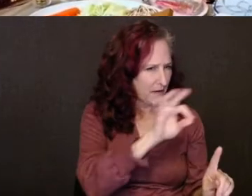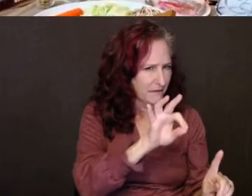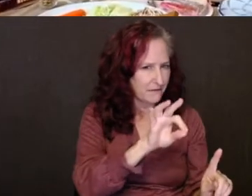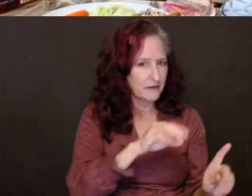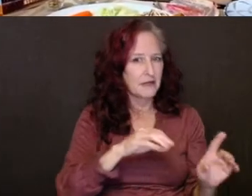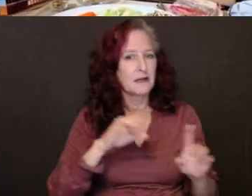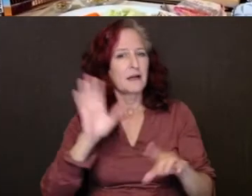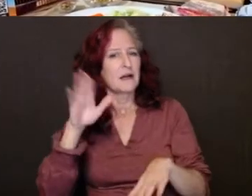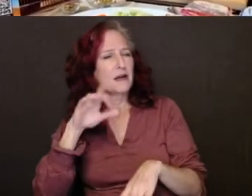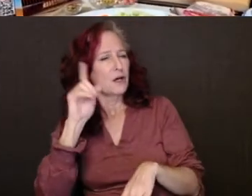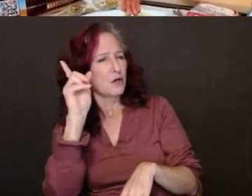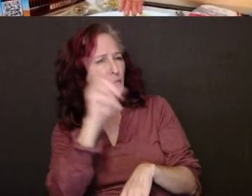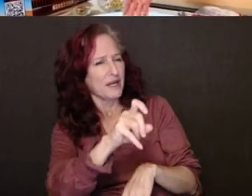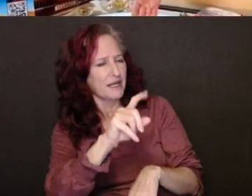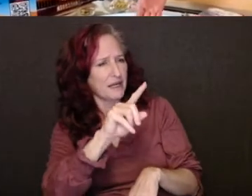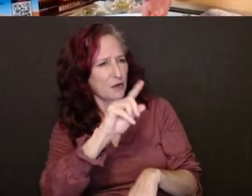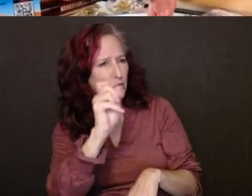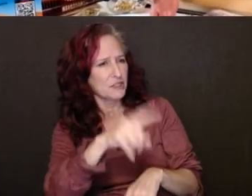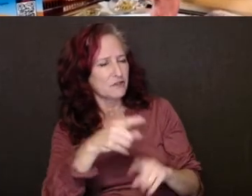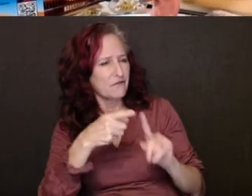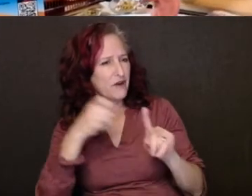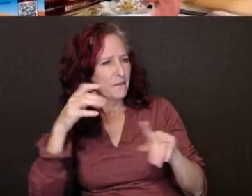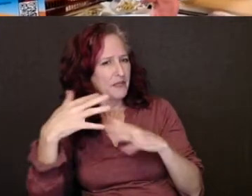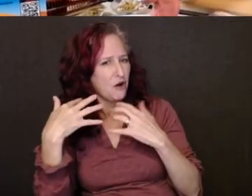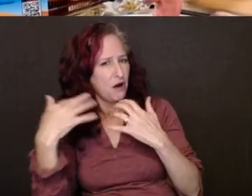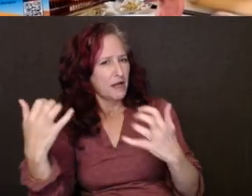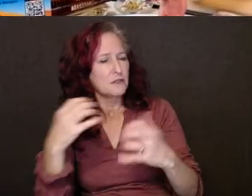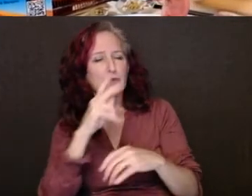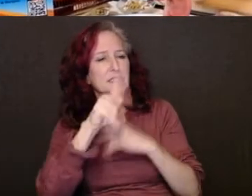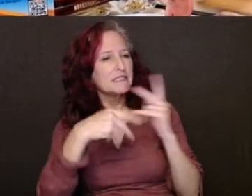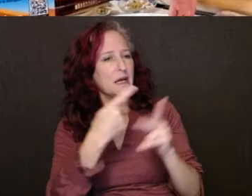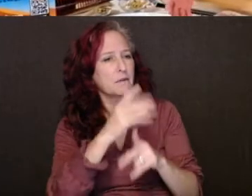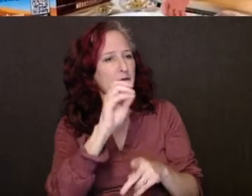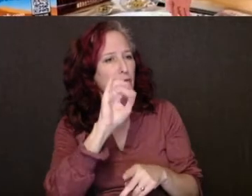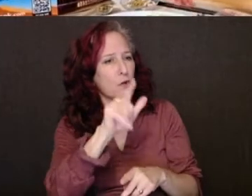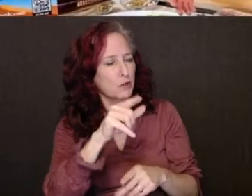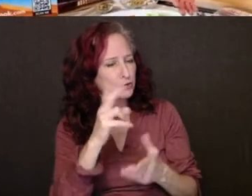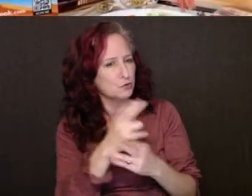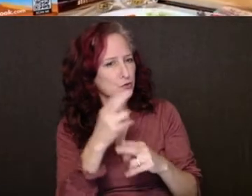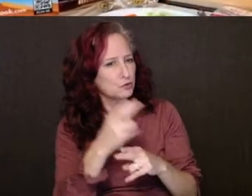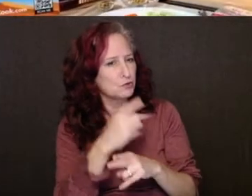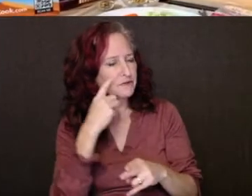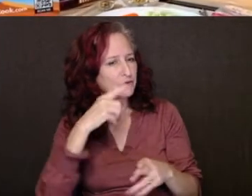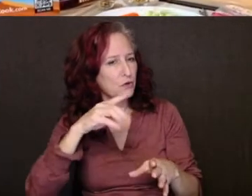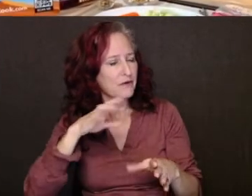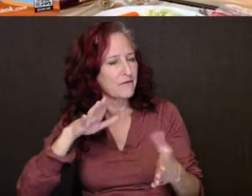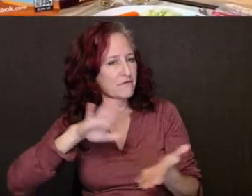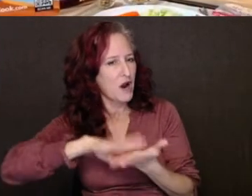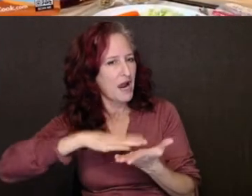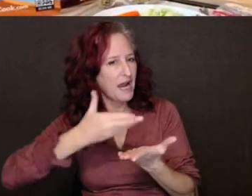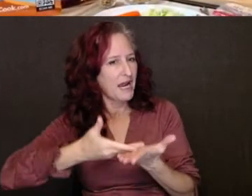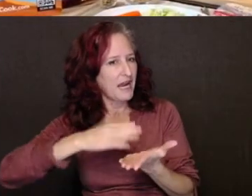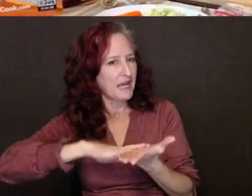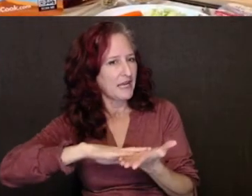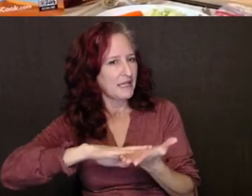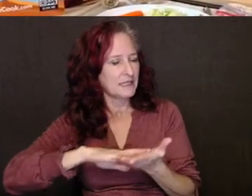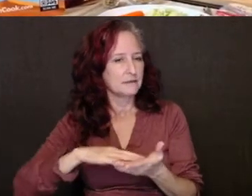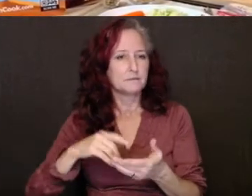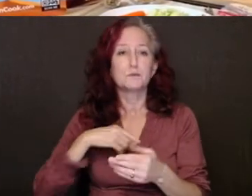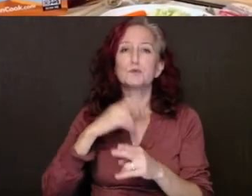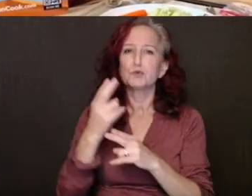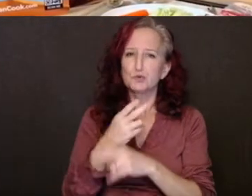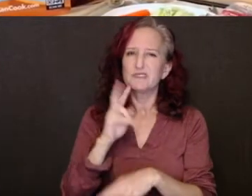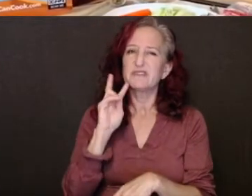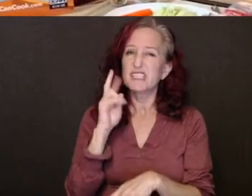ingredient, let me tell you. Here, let me quickly go through this. The main ingredient of this is basically, I'm